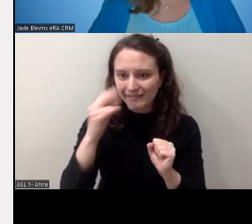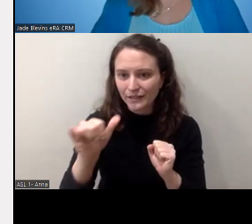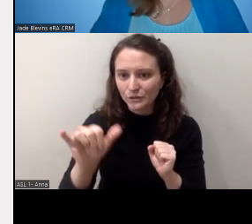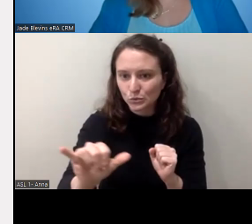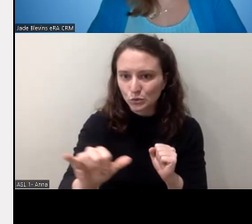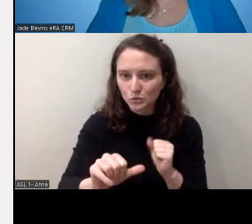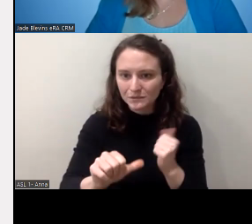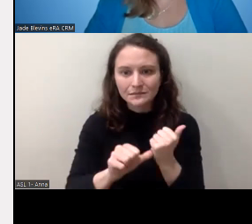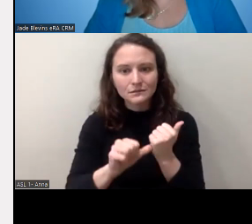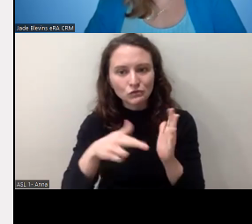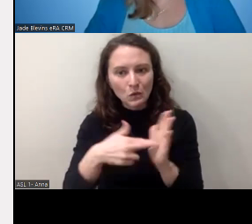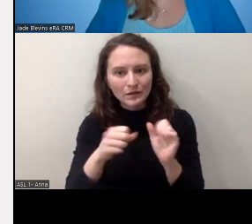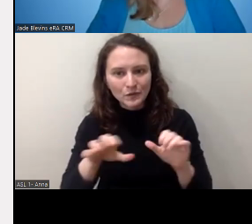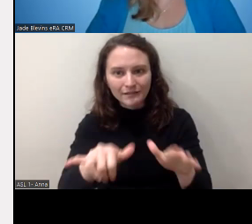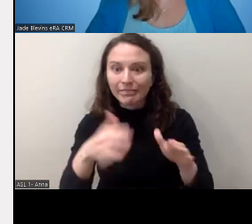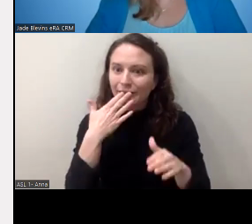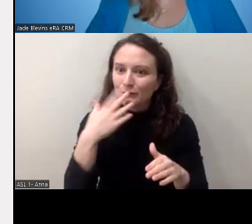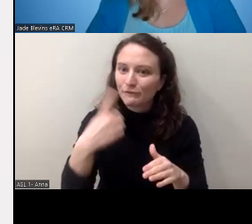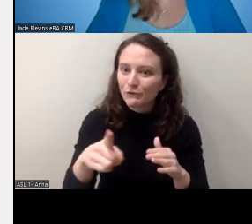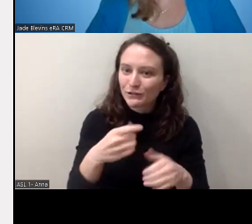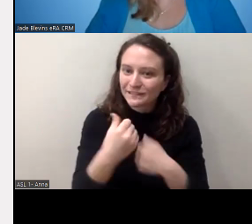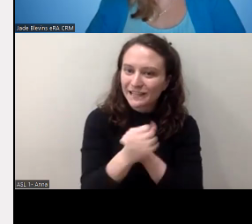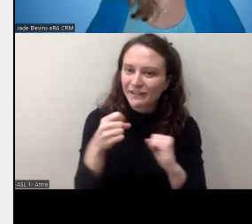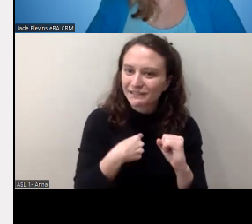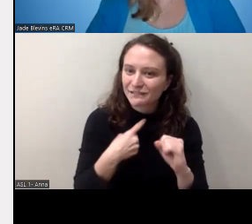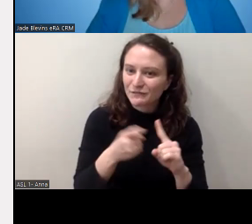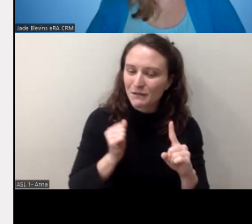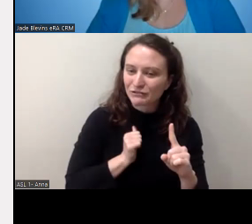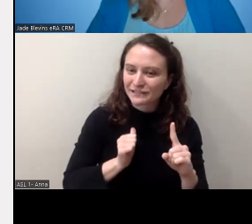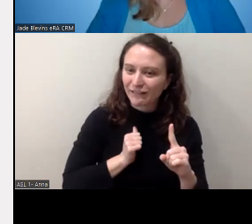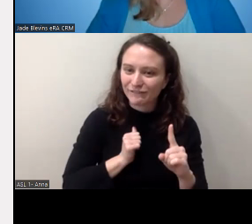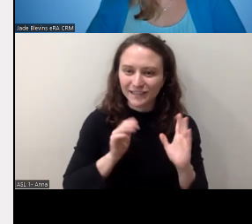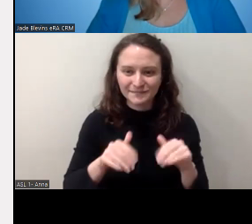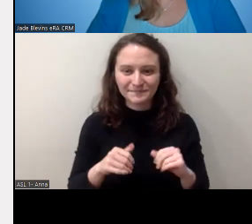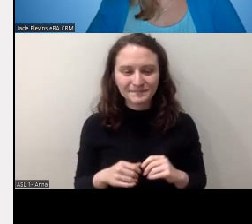Thank you everyone for saving us from ourselves. Right. Over here.